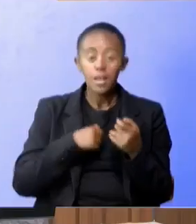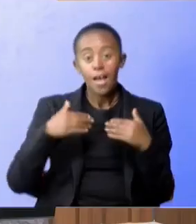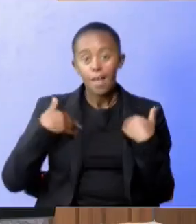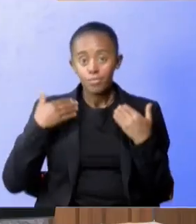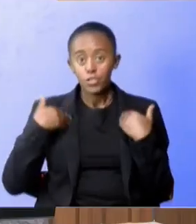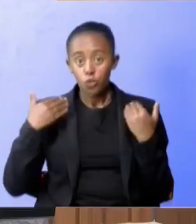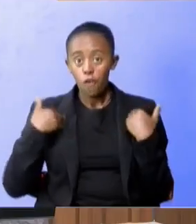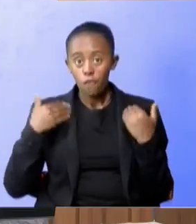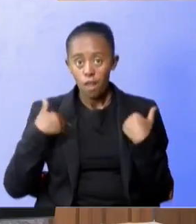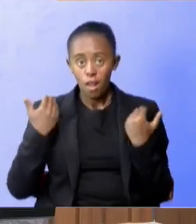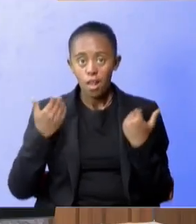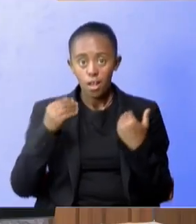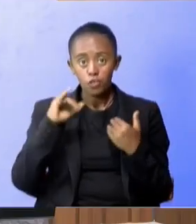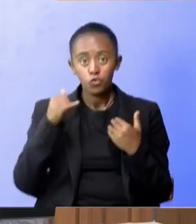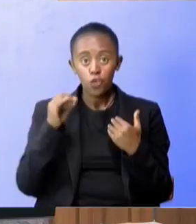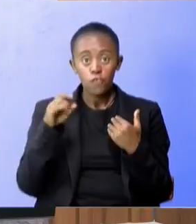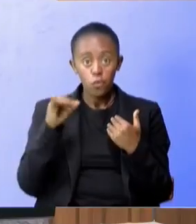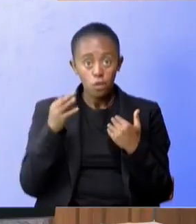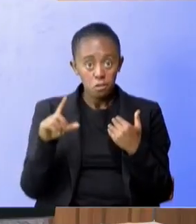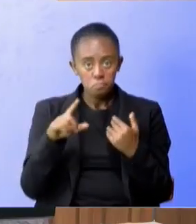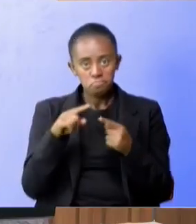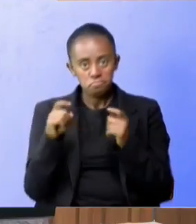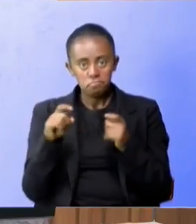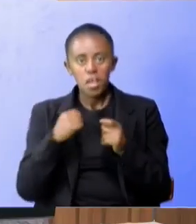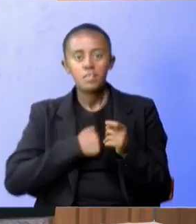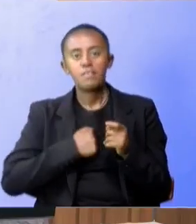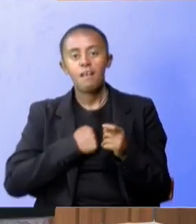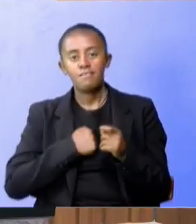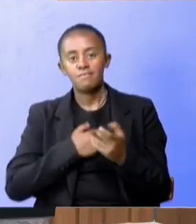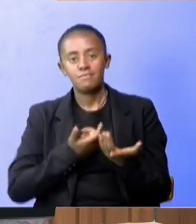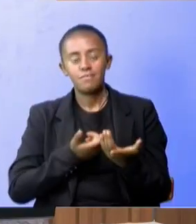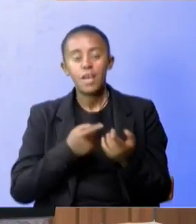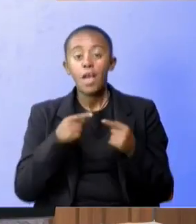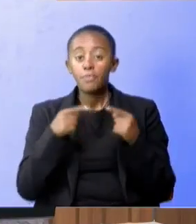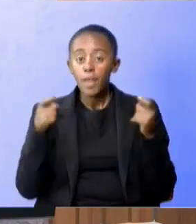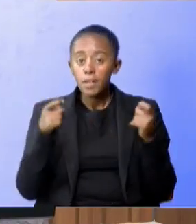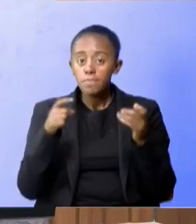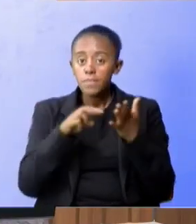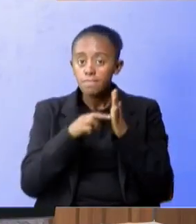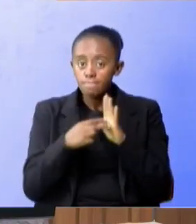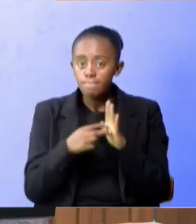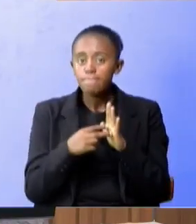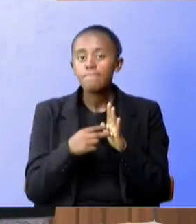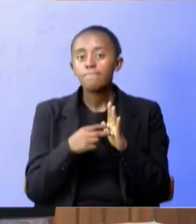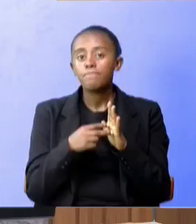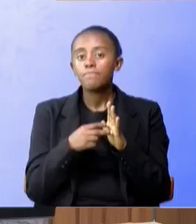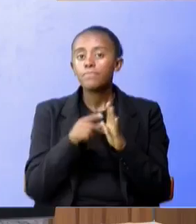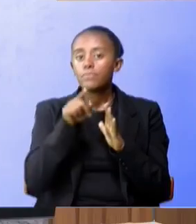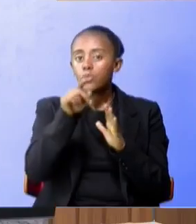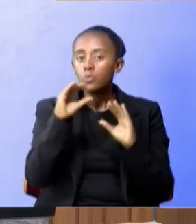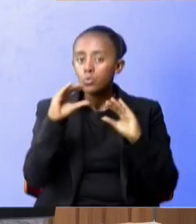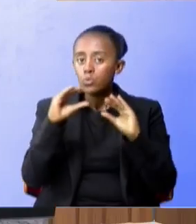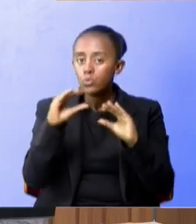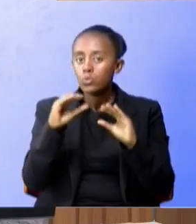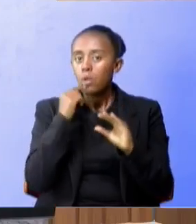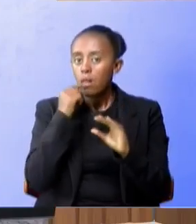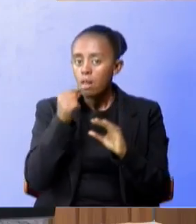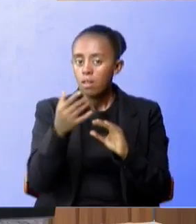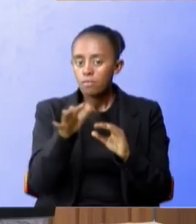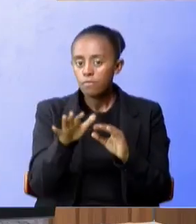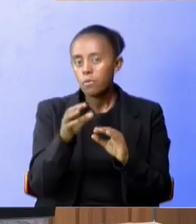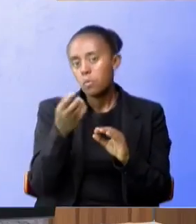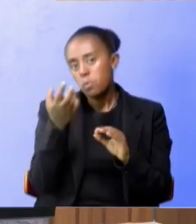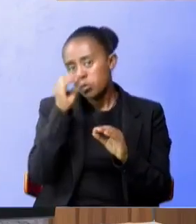happy or instead of joyful. So if it is antonym, if your teacher tells you